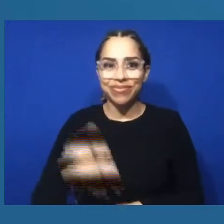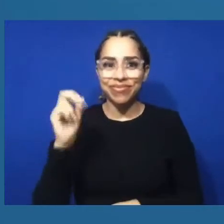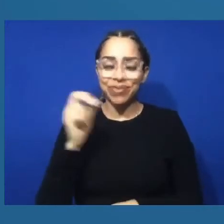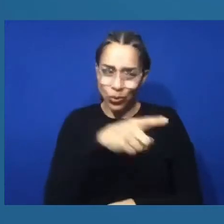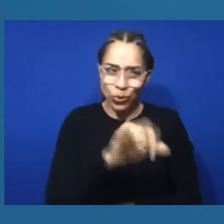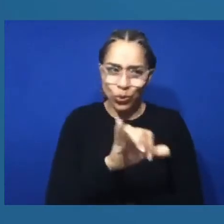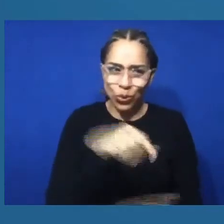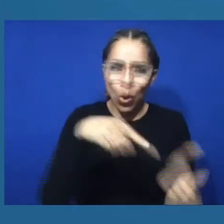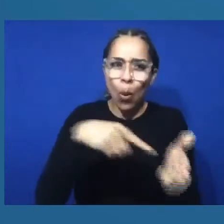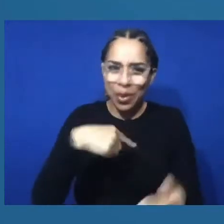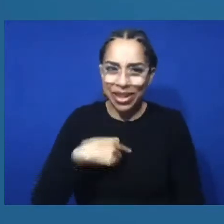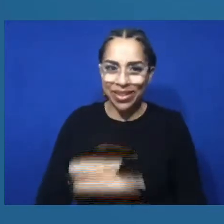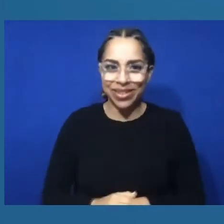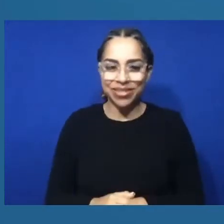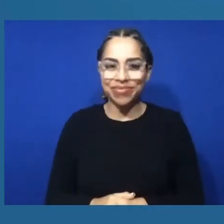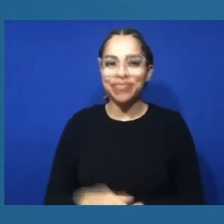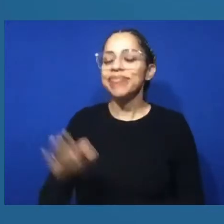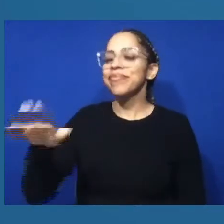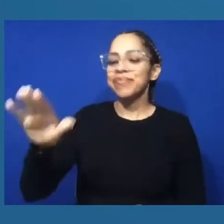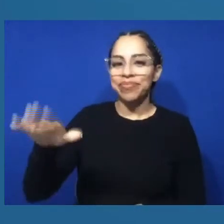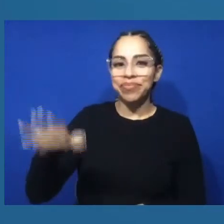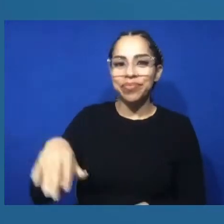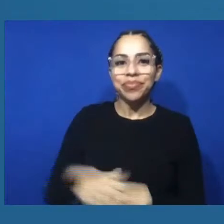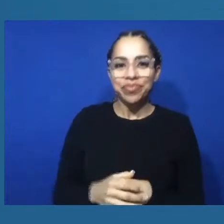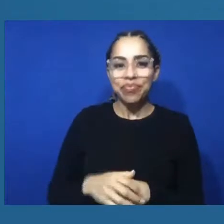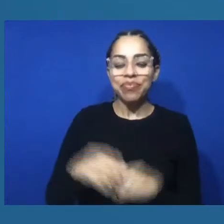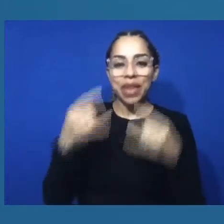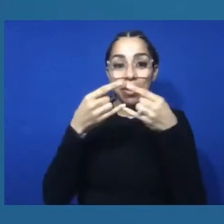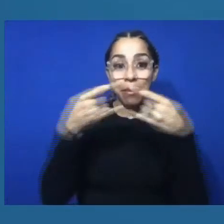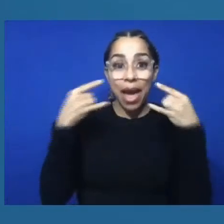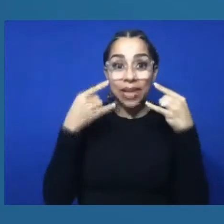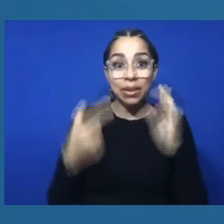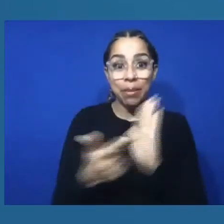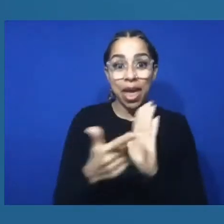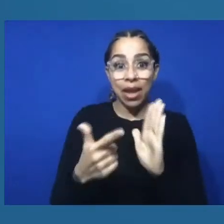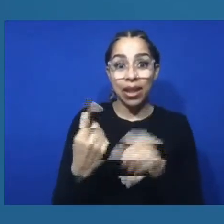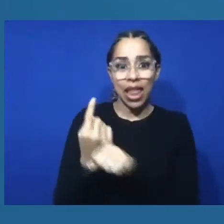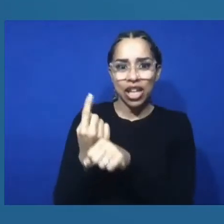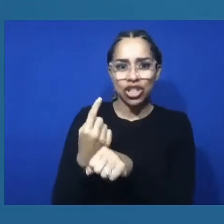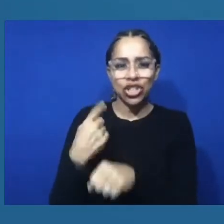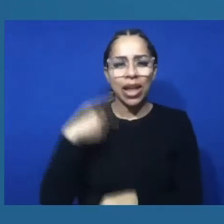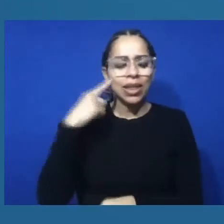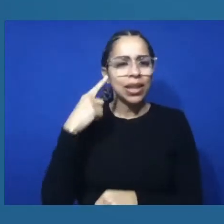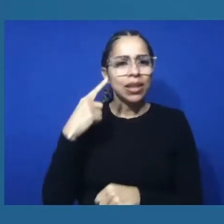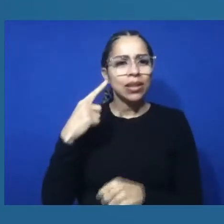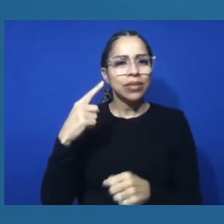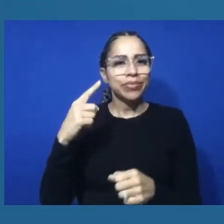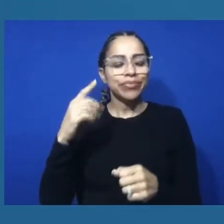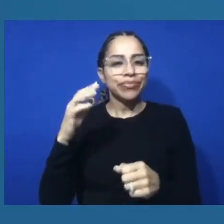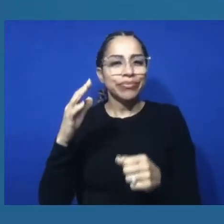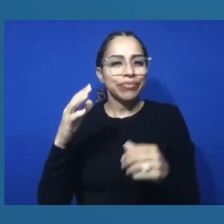ban. Last year, we were in a press conference, I believe in June, where you said this was